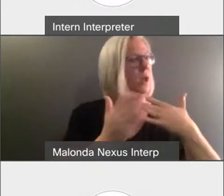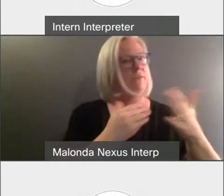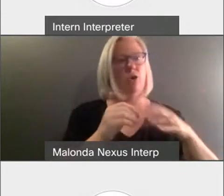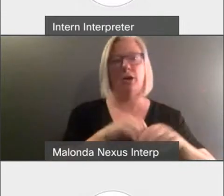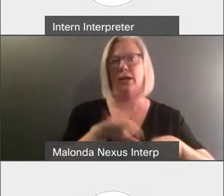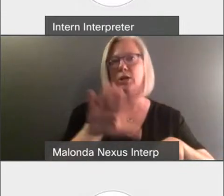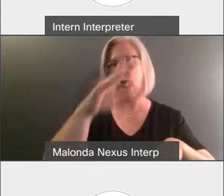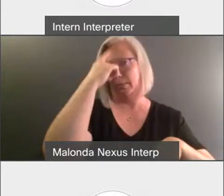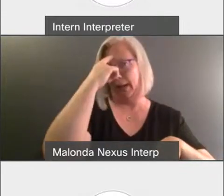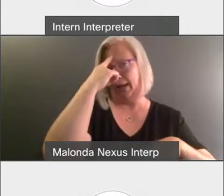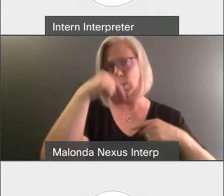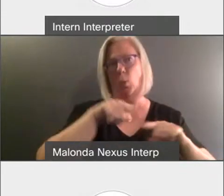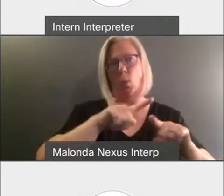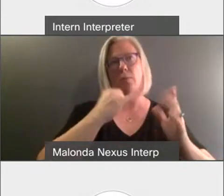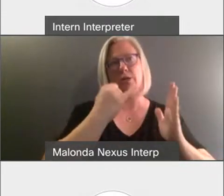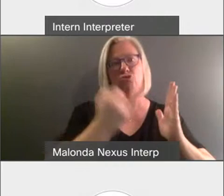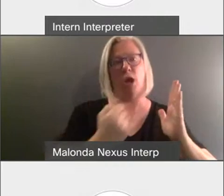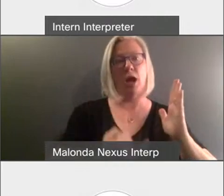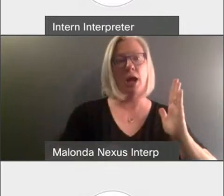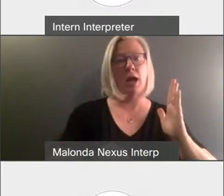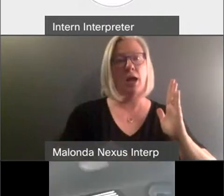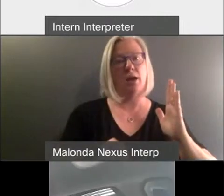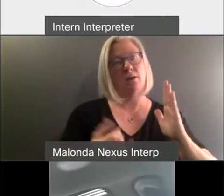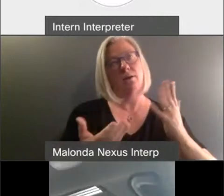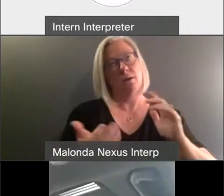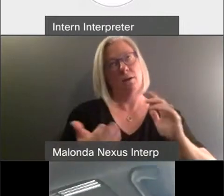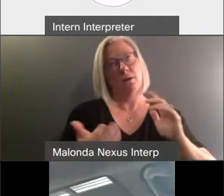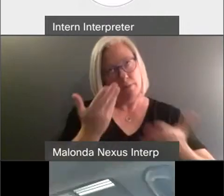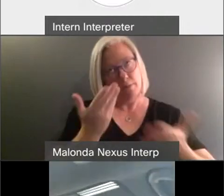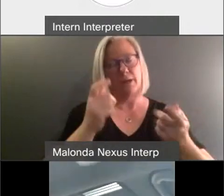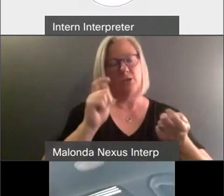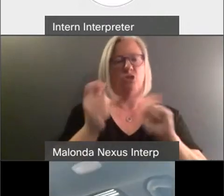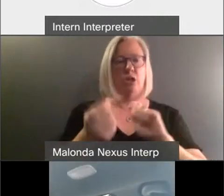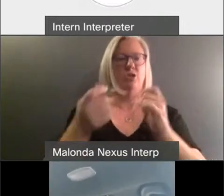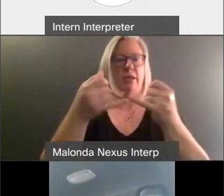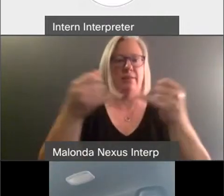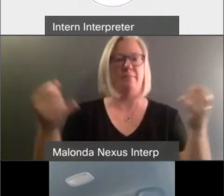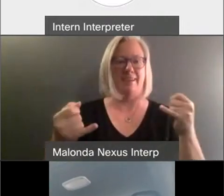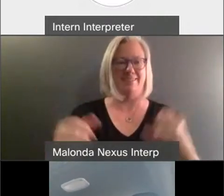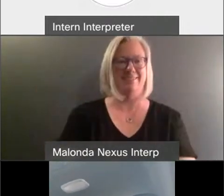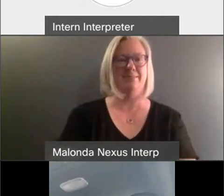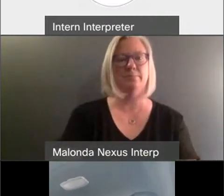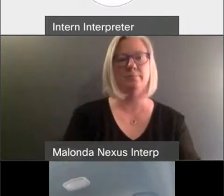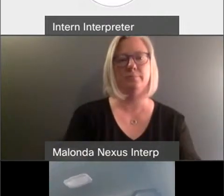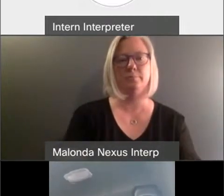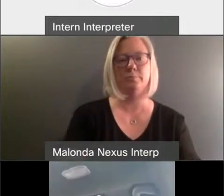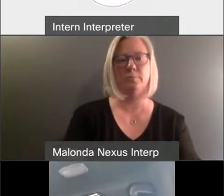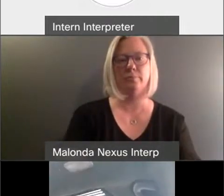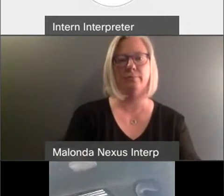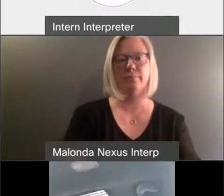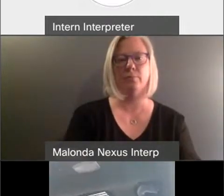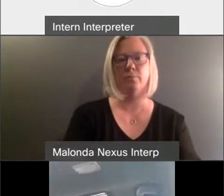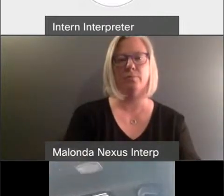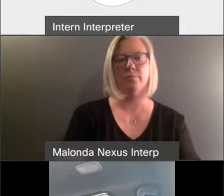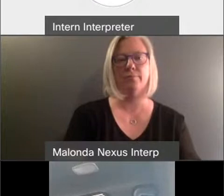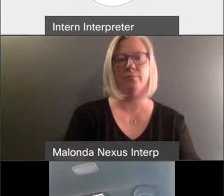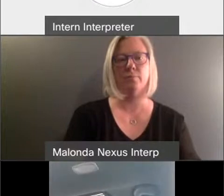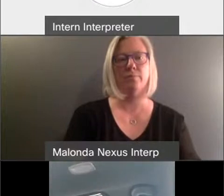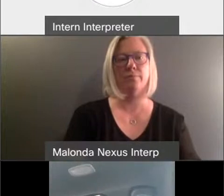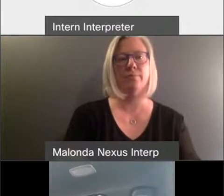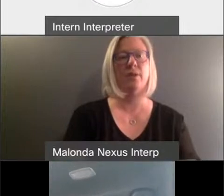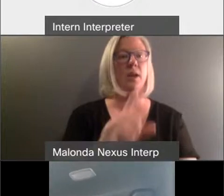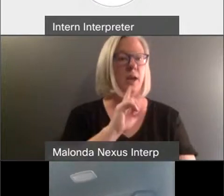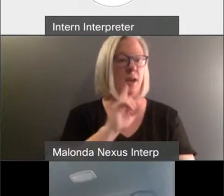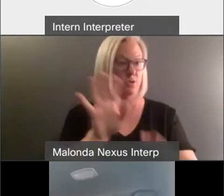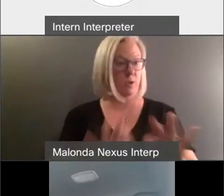as we're redrawing or potentially drawing boundary lines. And as we are planning for future events. It is really